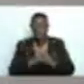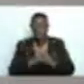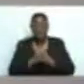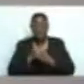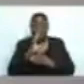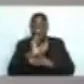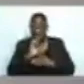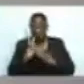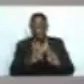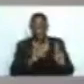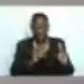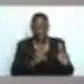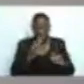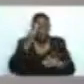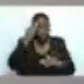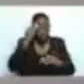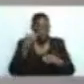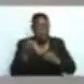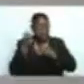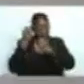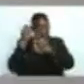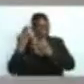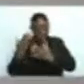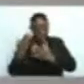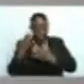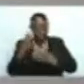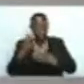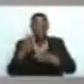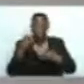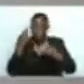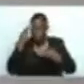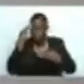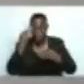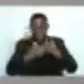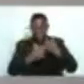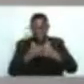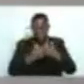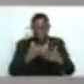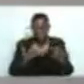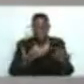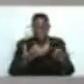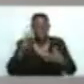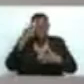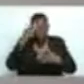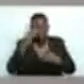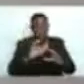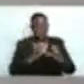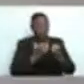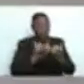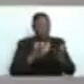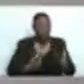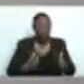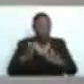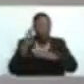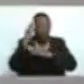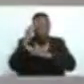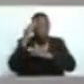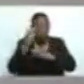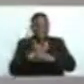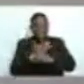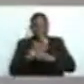prepared, knowing the facts, knowing the issues, knowing the needs of your constituents, knowing the needs of your ministry.